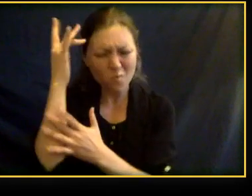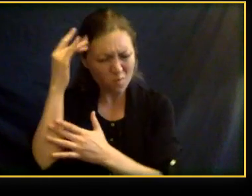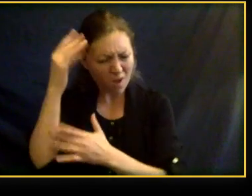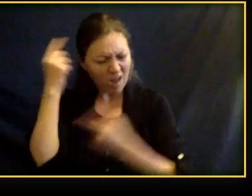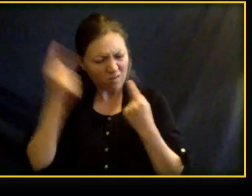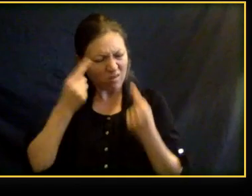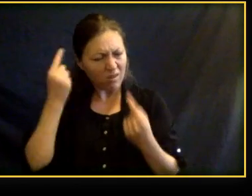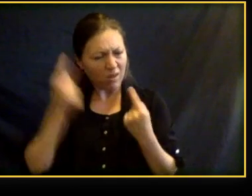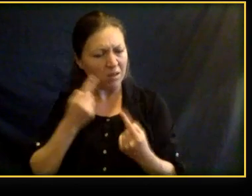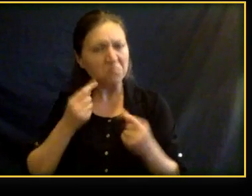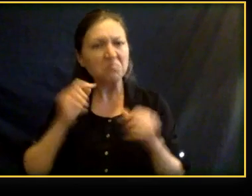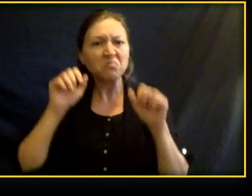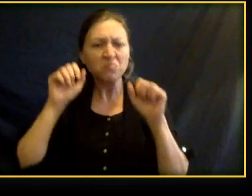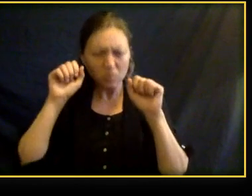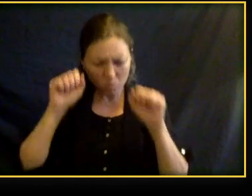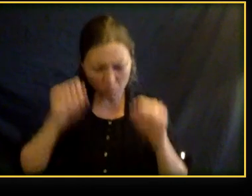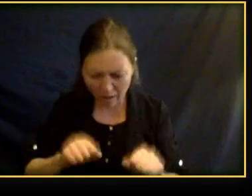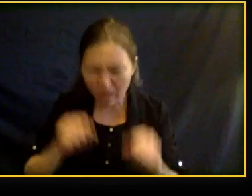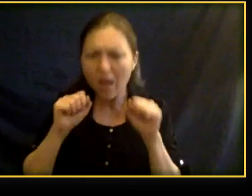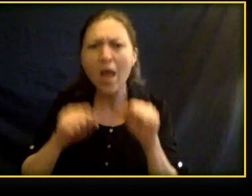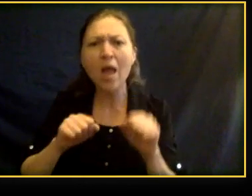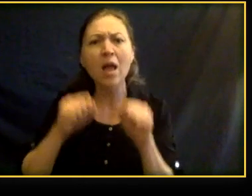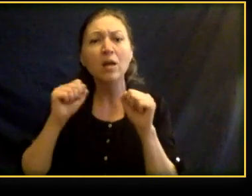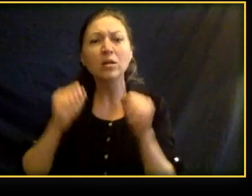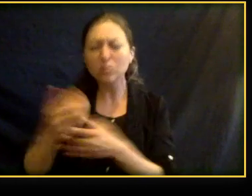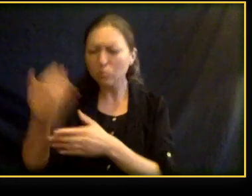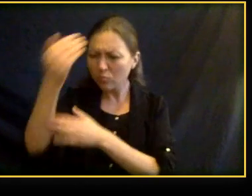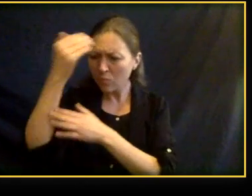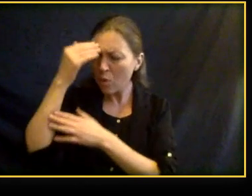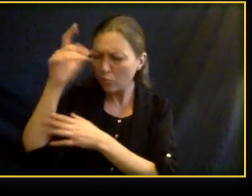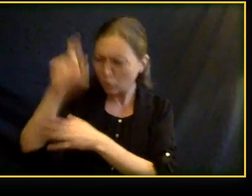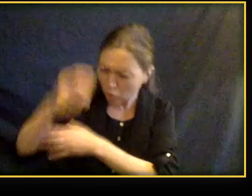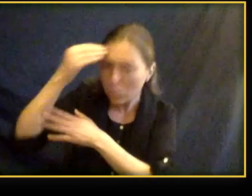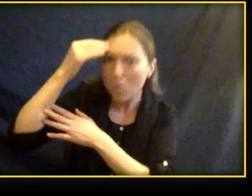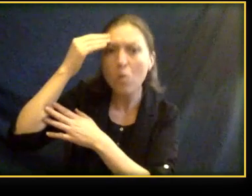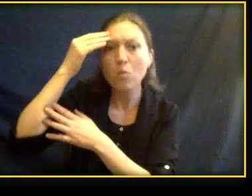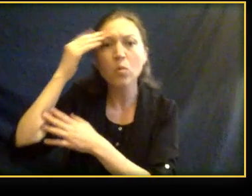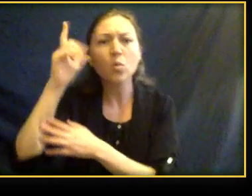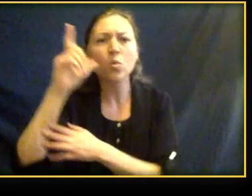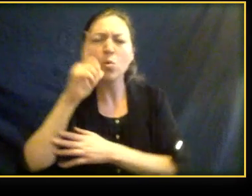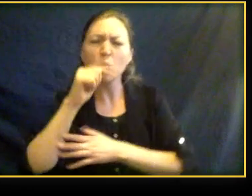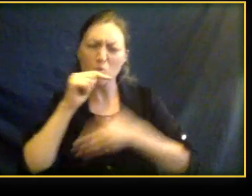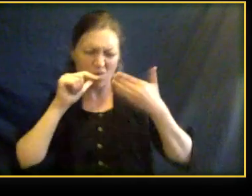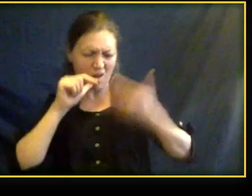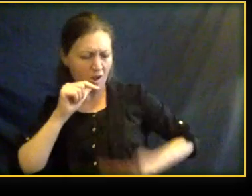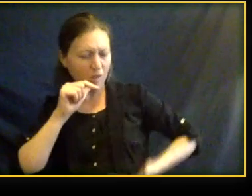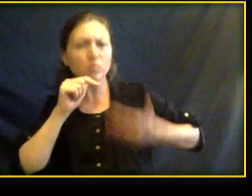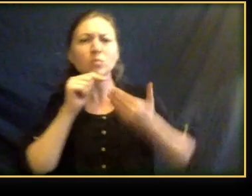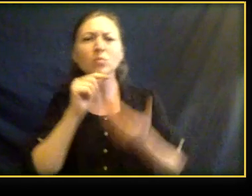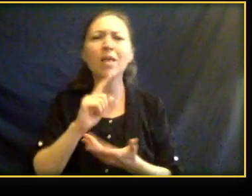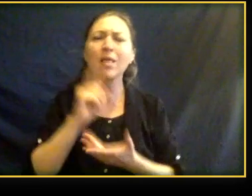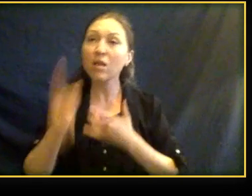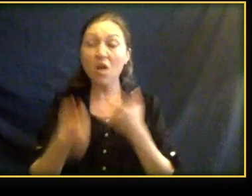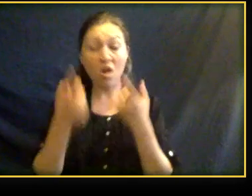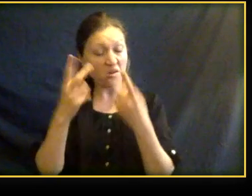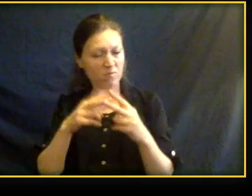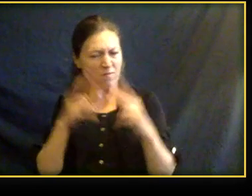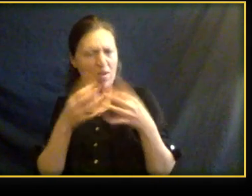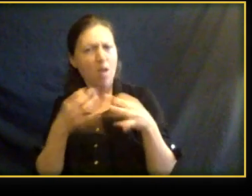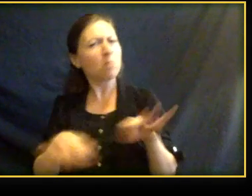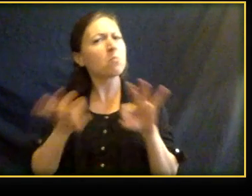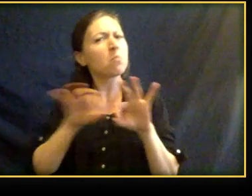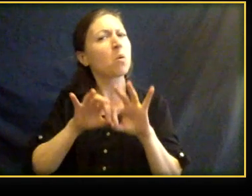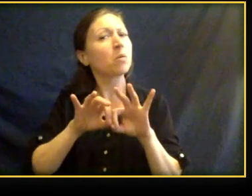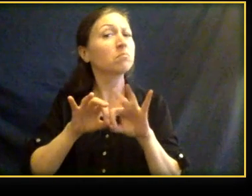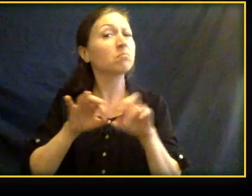you deserve to know? Who are you really? Are you so important? Take